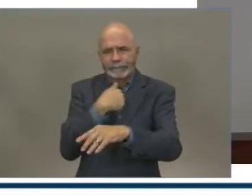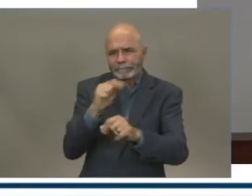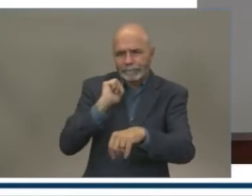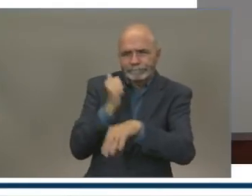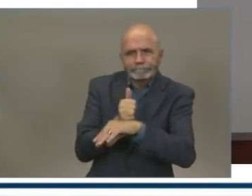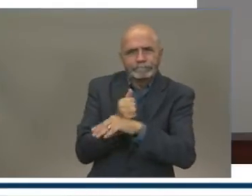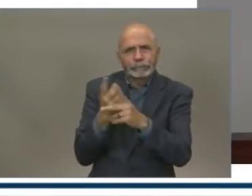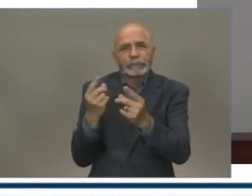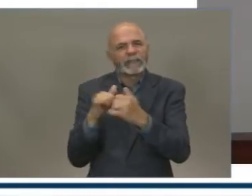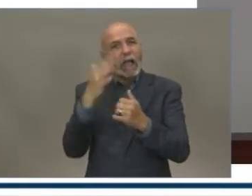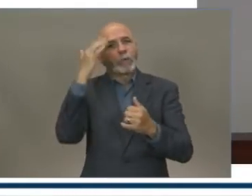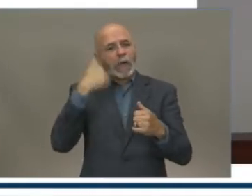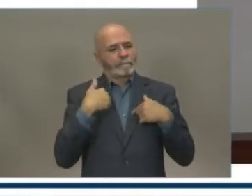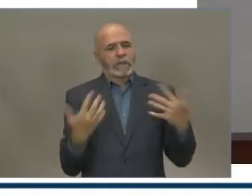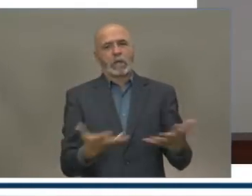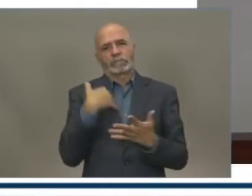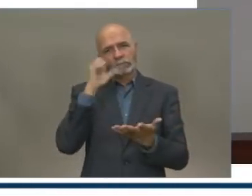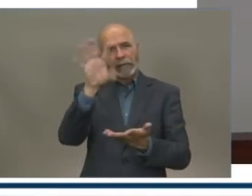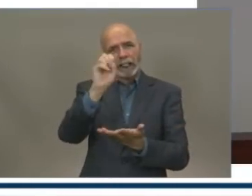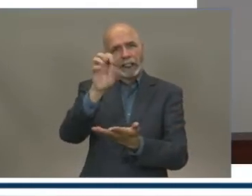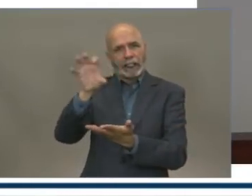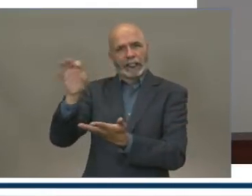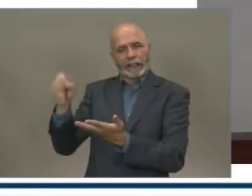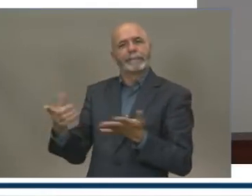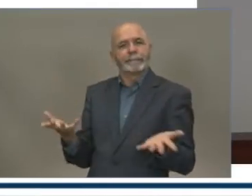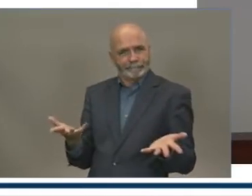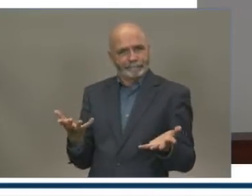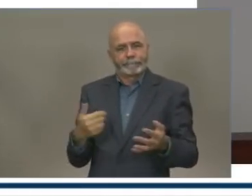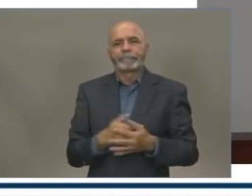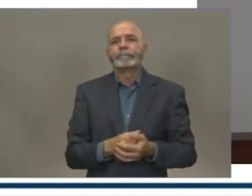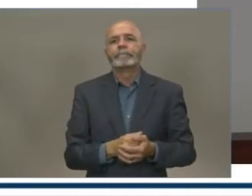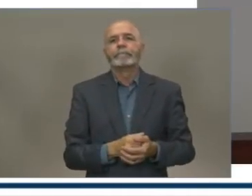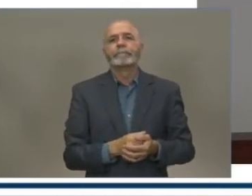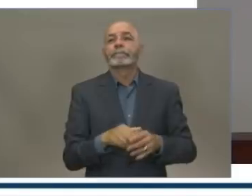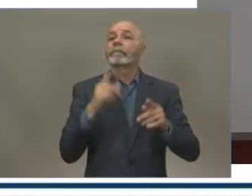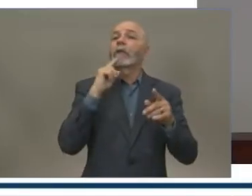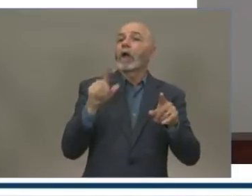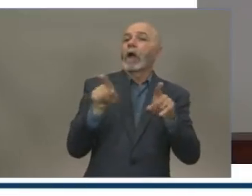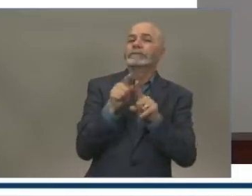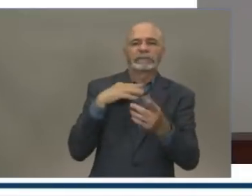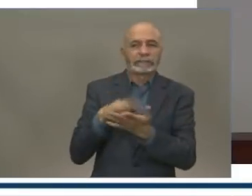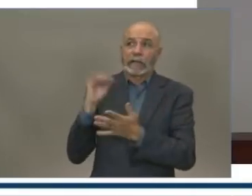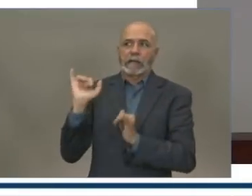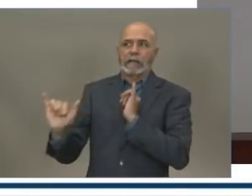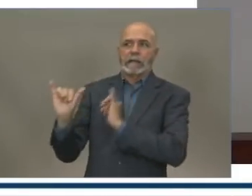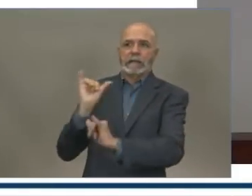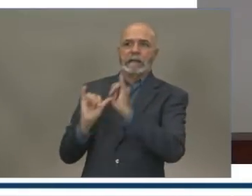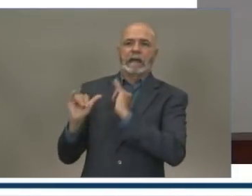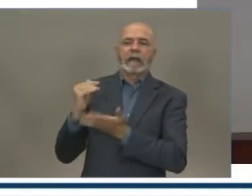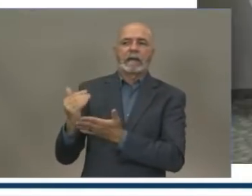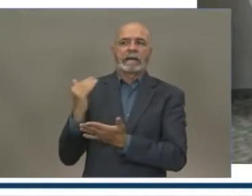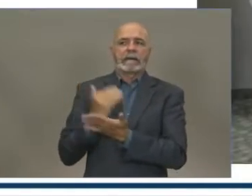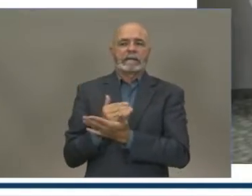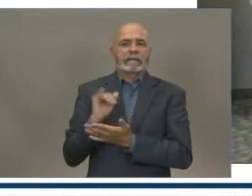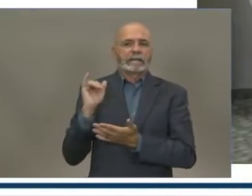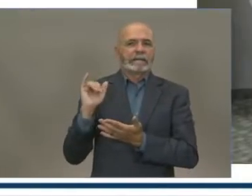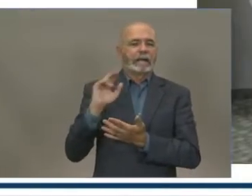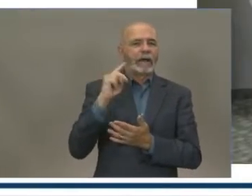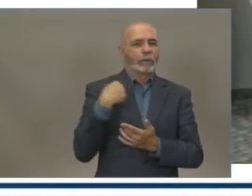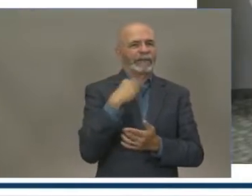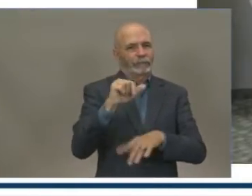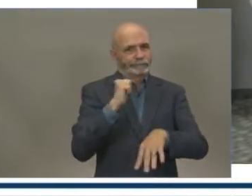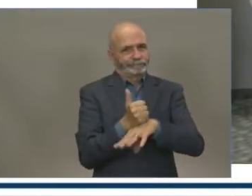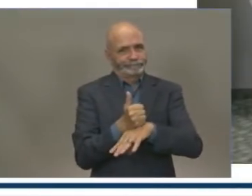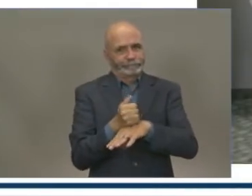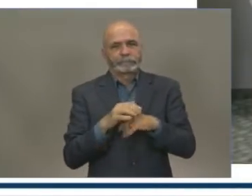here talking to you today, as well as the other containment measures from the lessons learned have been implemented. Dr. Strang, can you